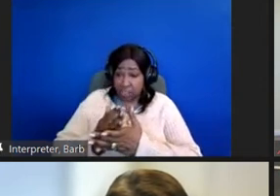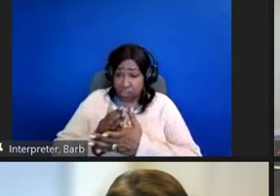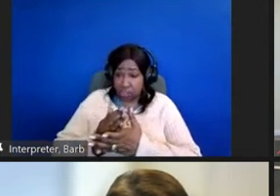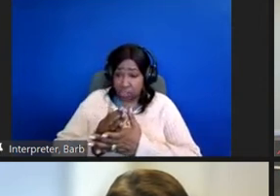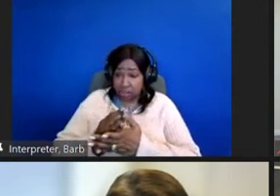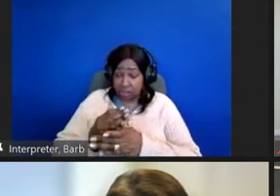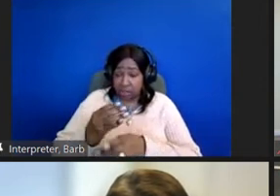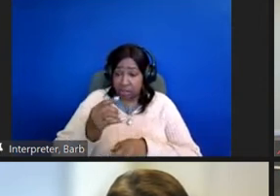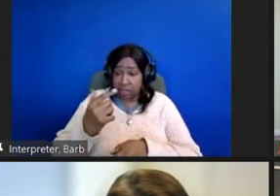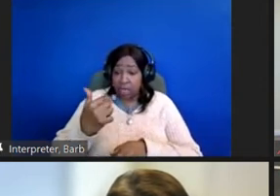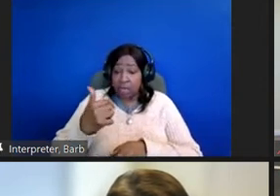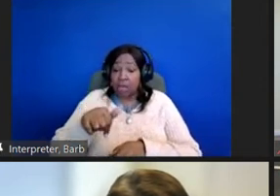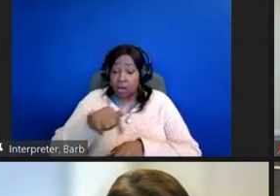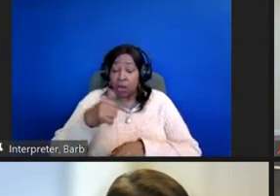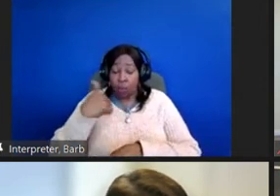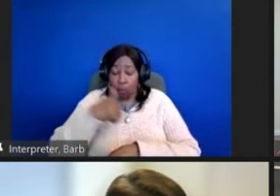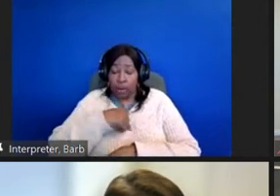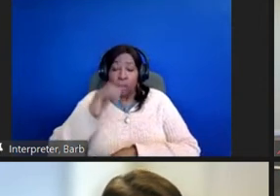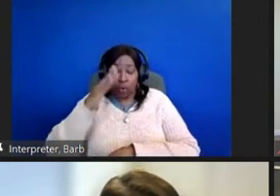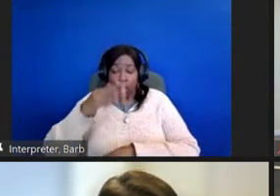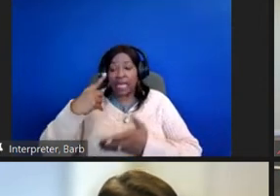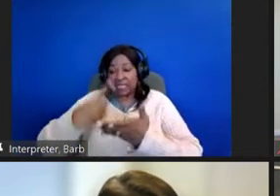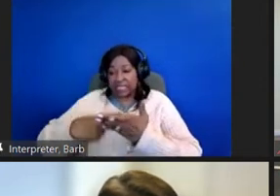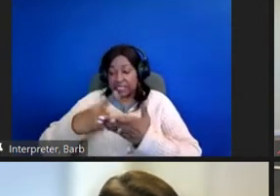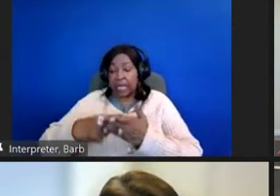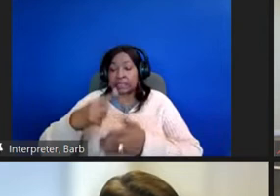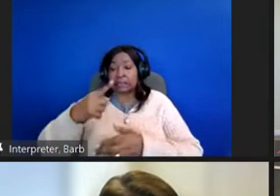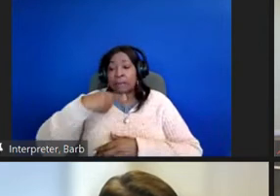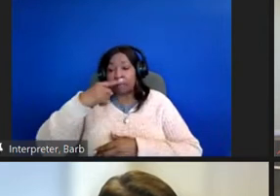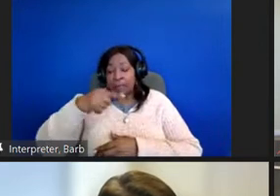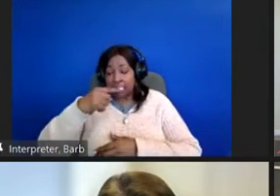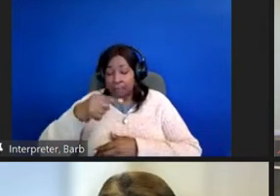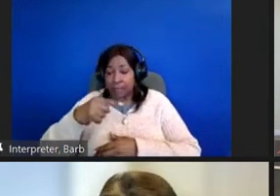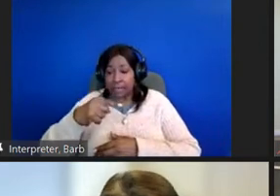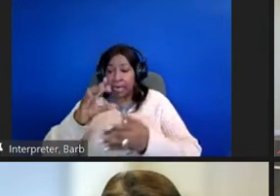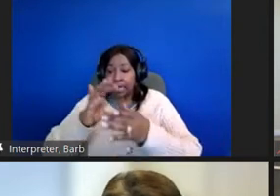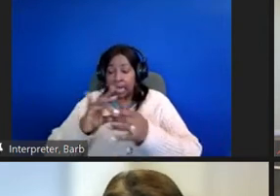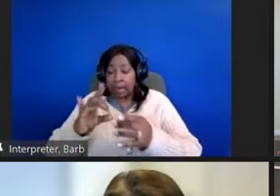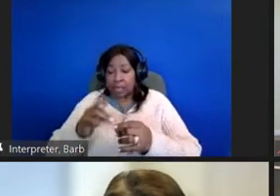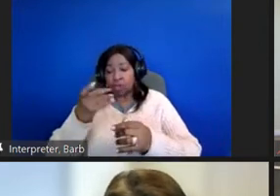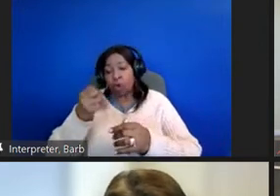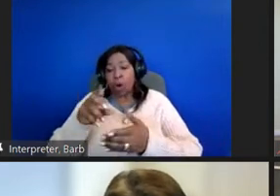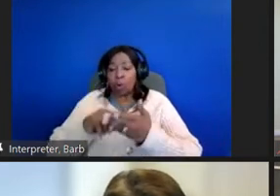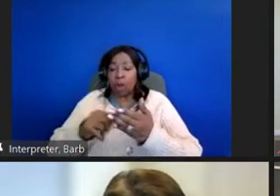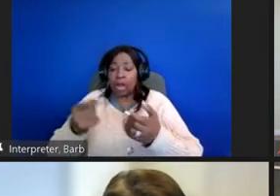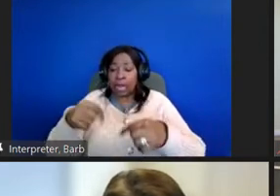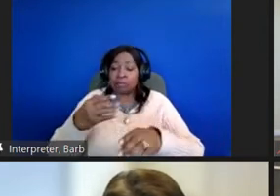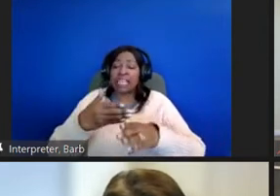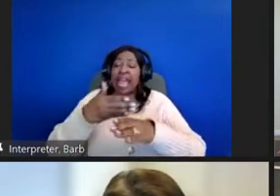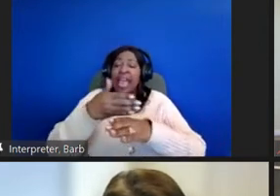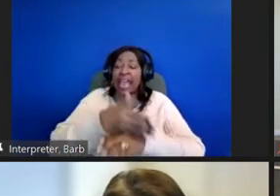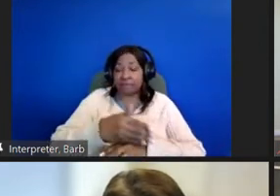will be discussing the public comments or what comes after the public comments.